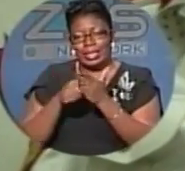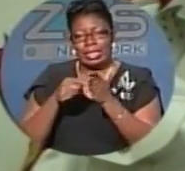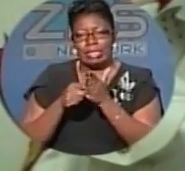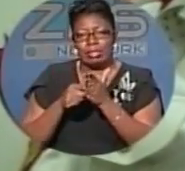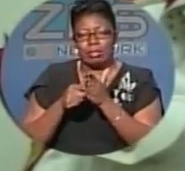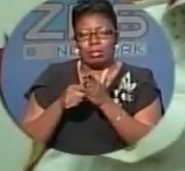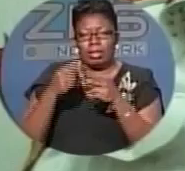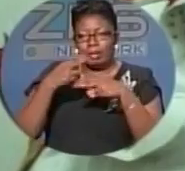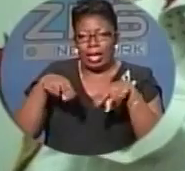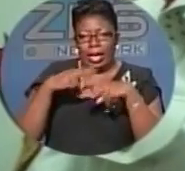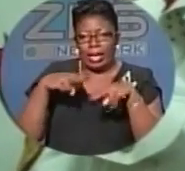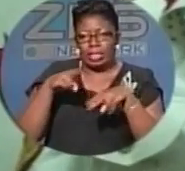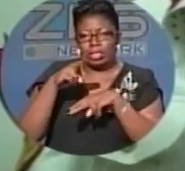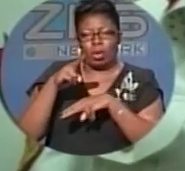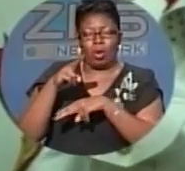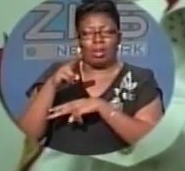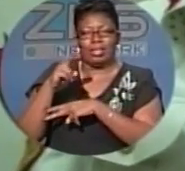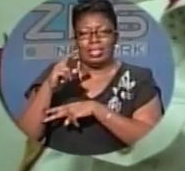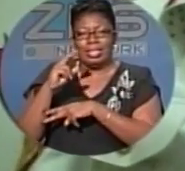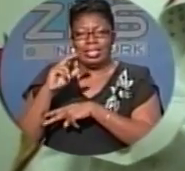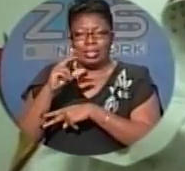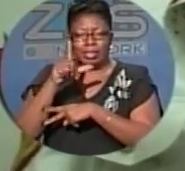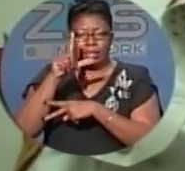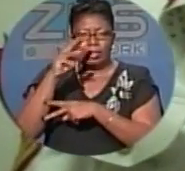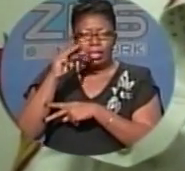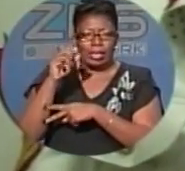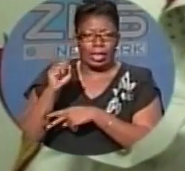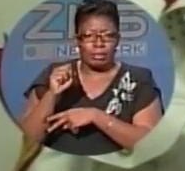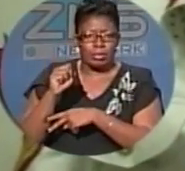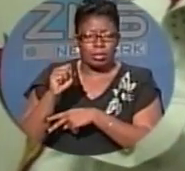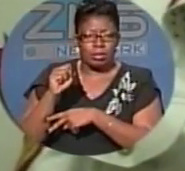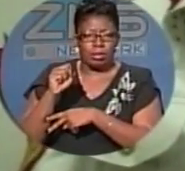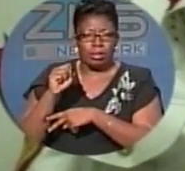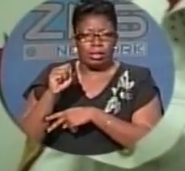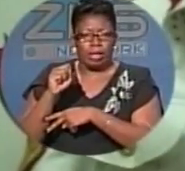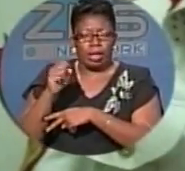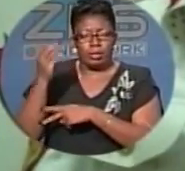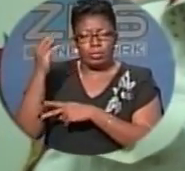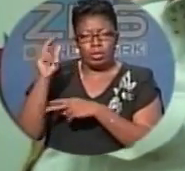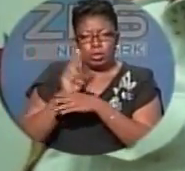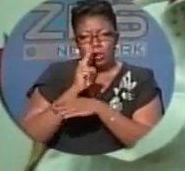limes, with these eggs, because we know they're using them at this particular time of the year for no good.